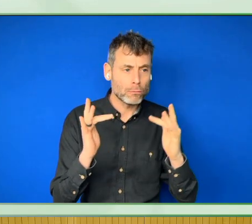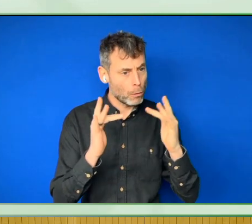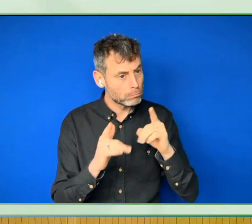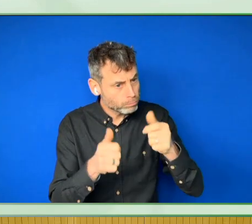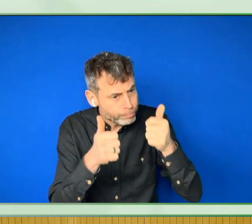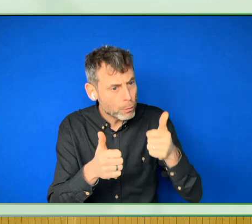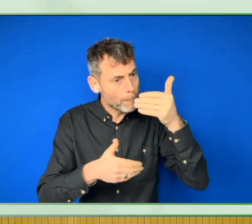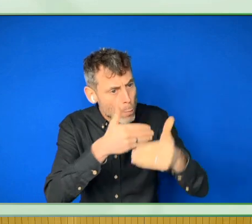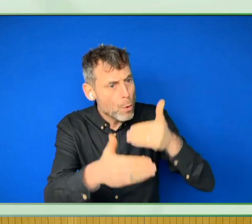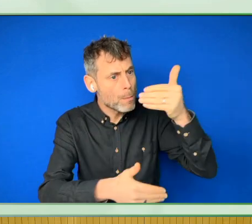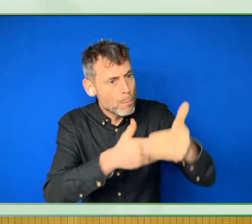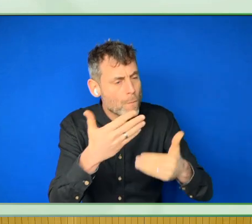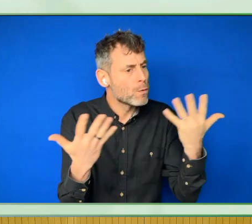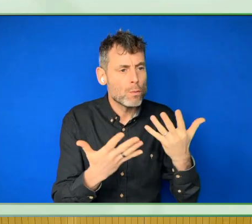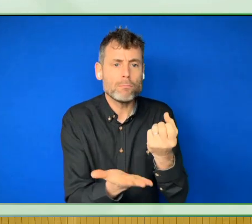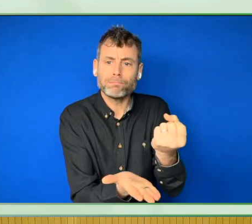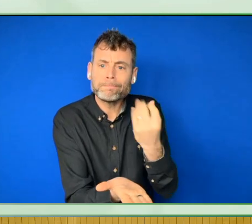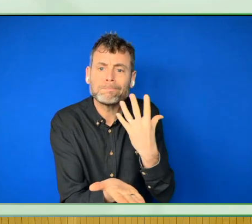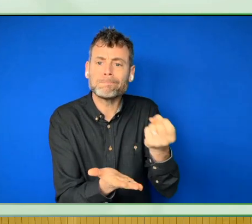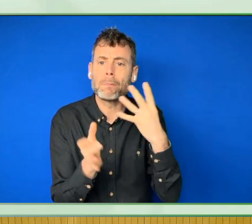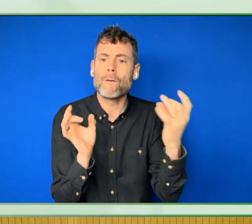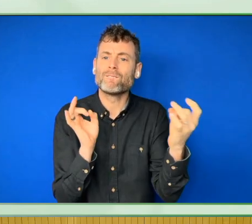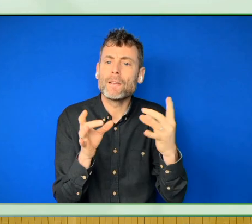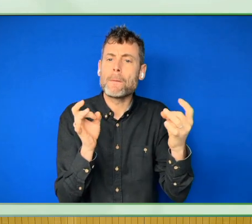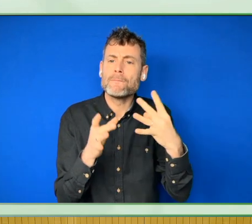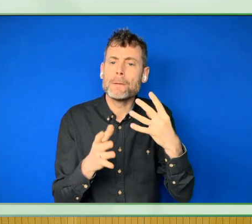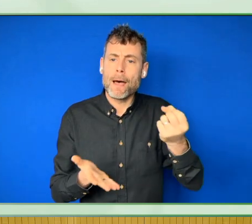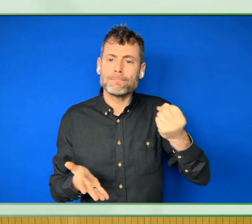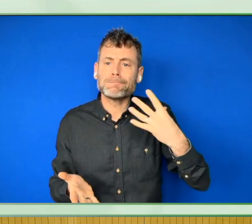make closer with them.